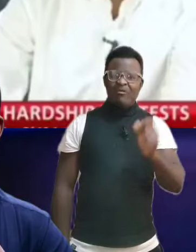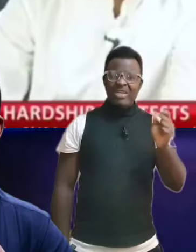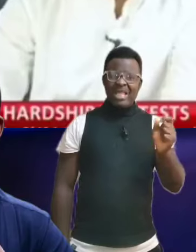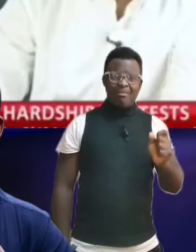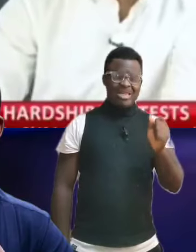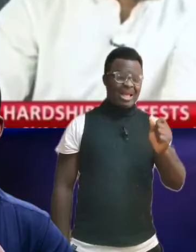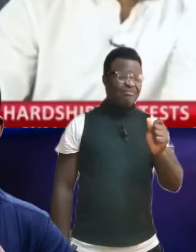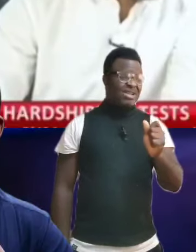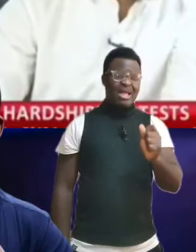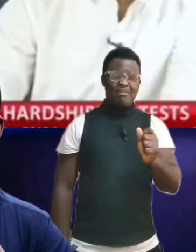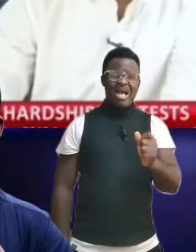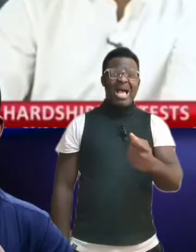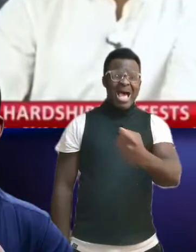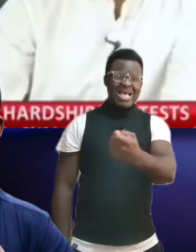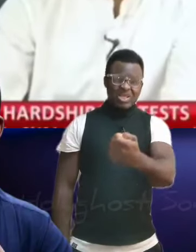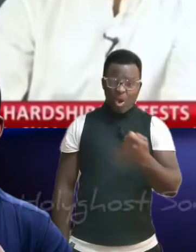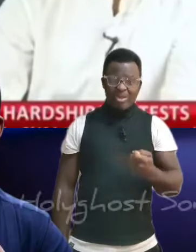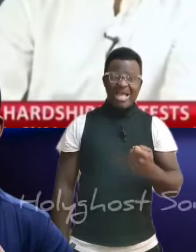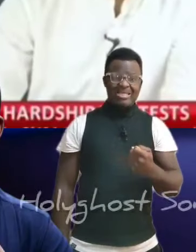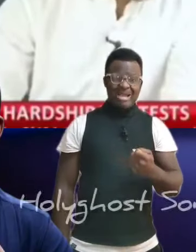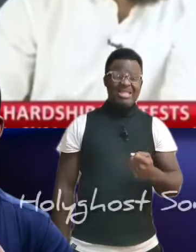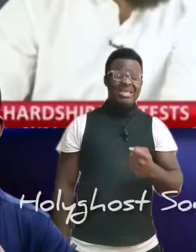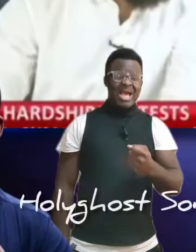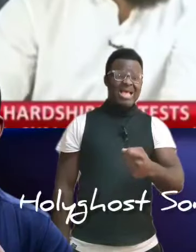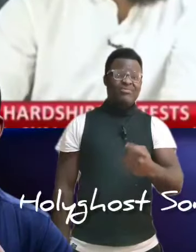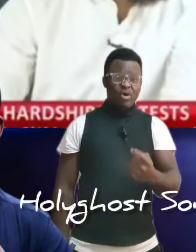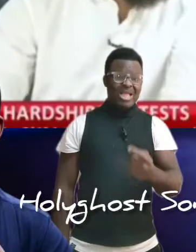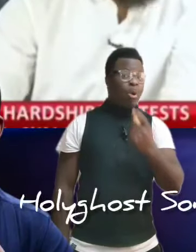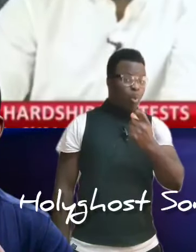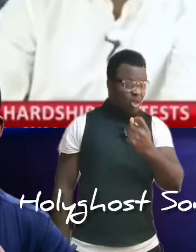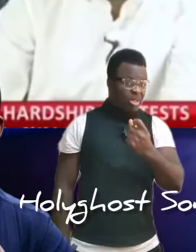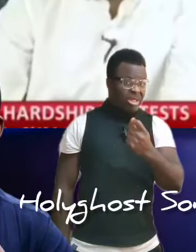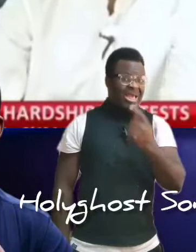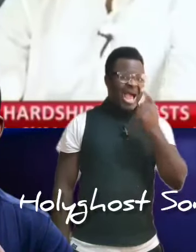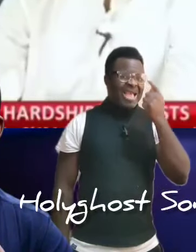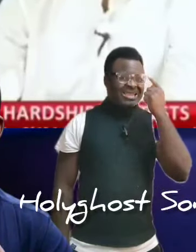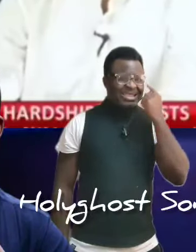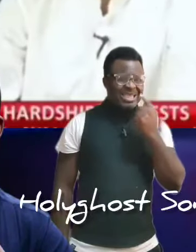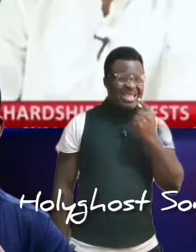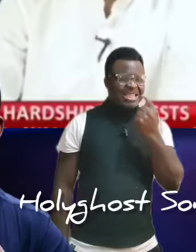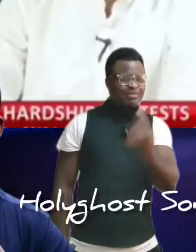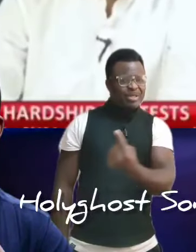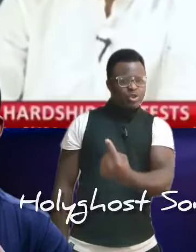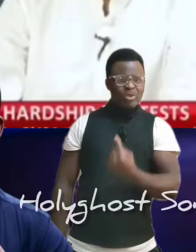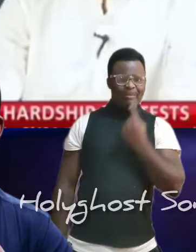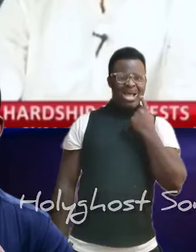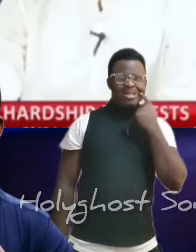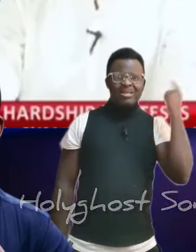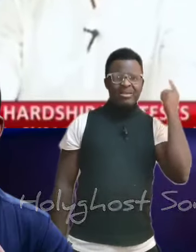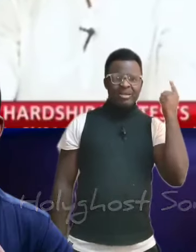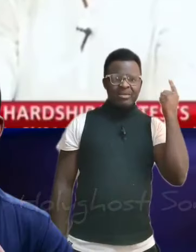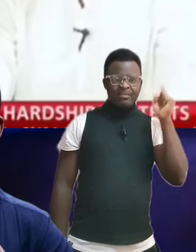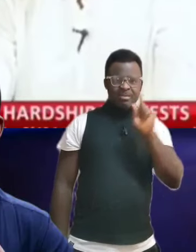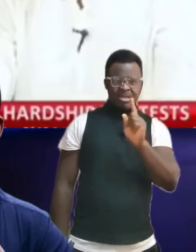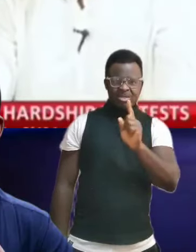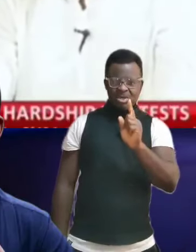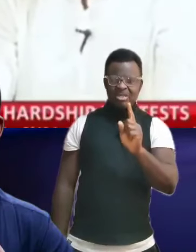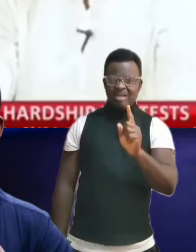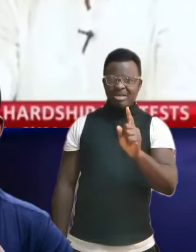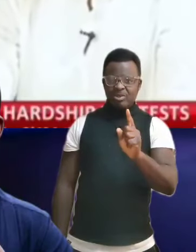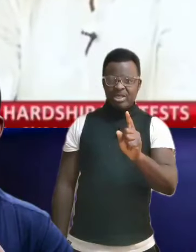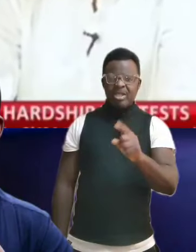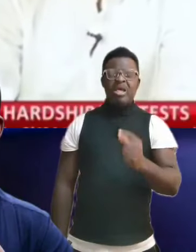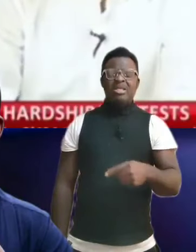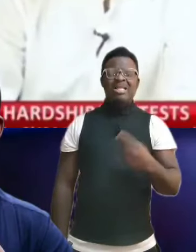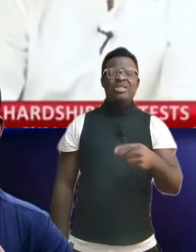People homes were broken. People were abducted for protesting, and you call that treasonable felony, and terrorists